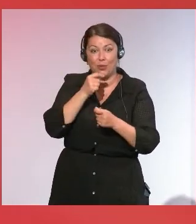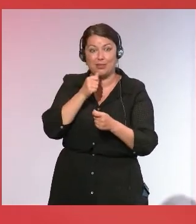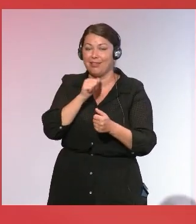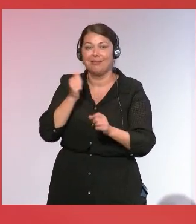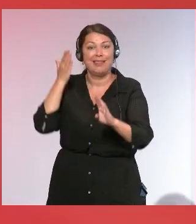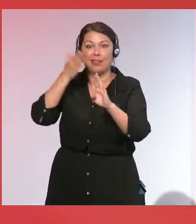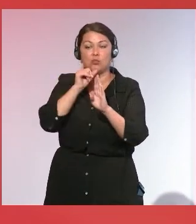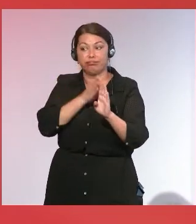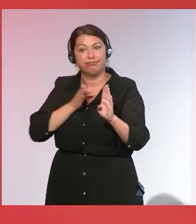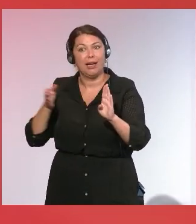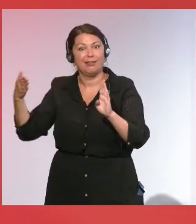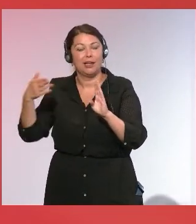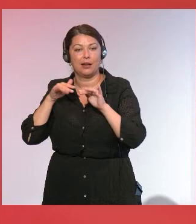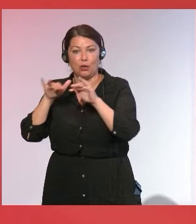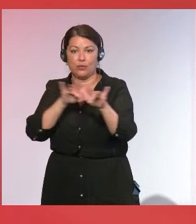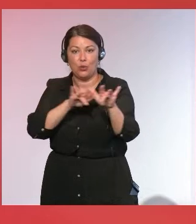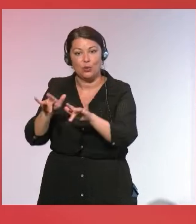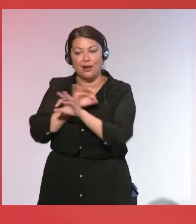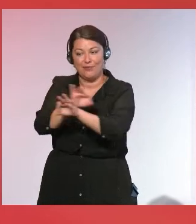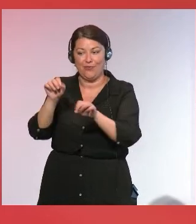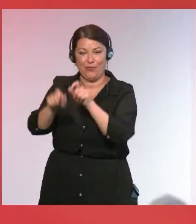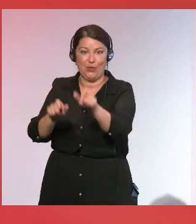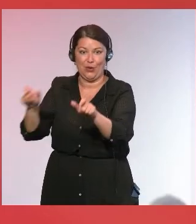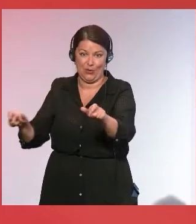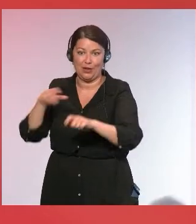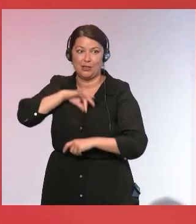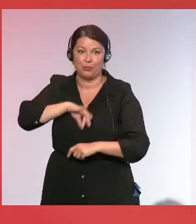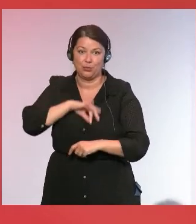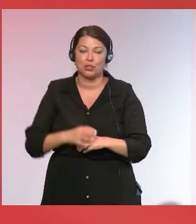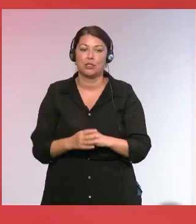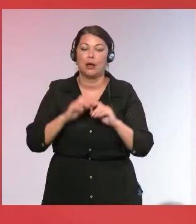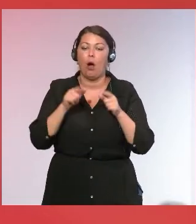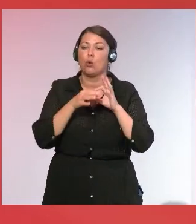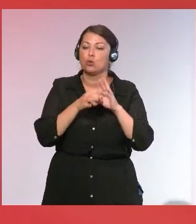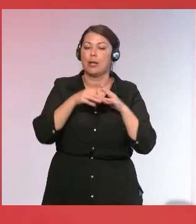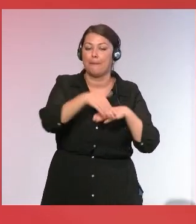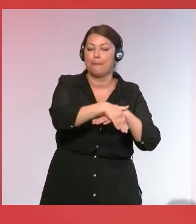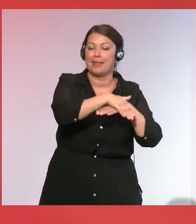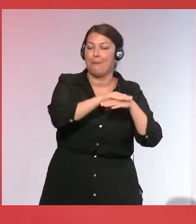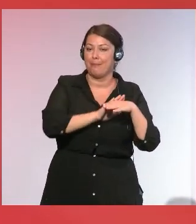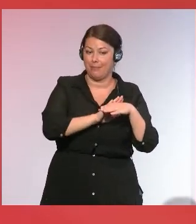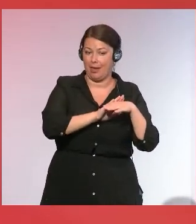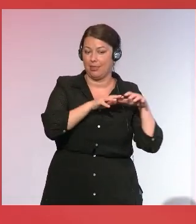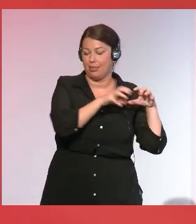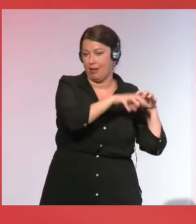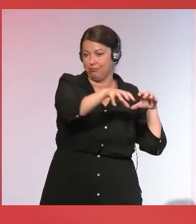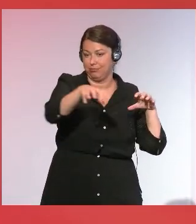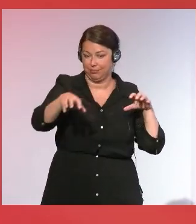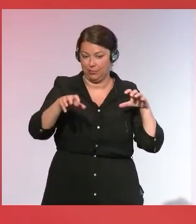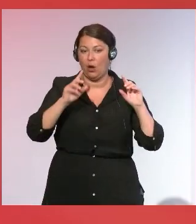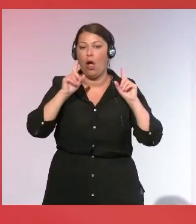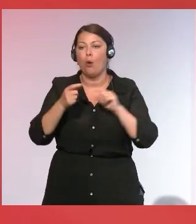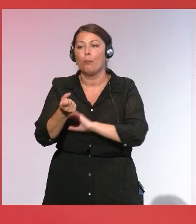mental health. And also at community level, especially amongst indigenous populations, for example,